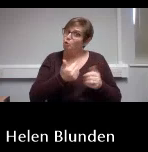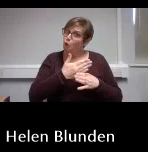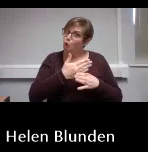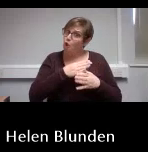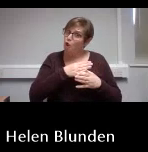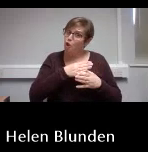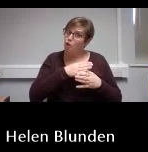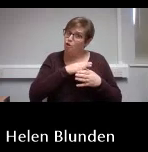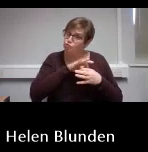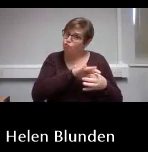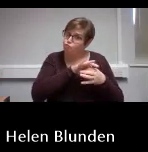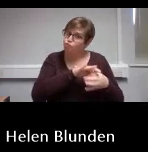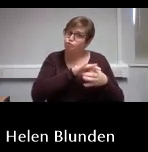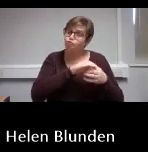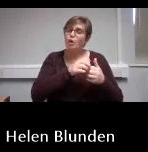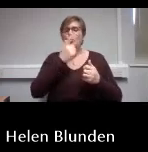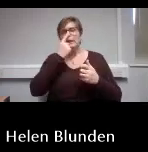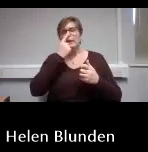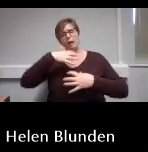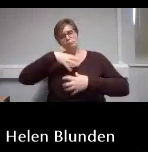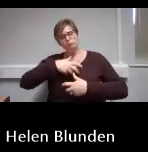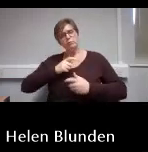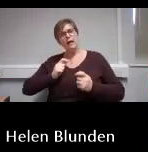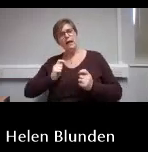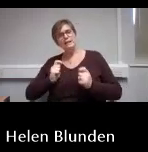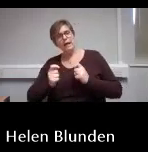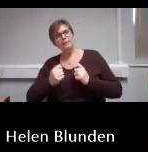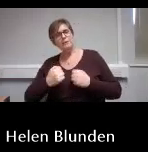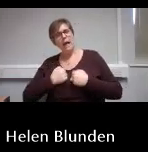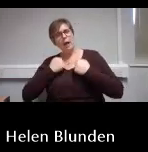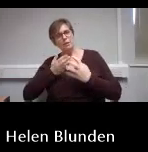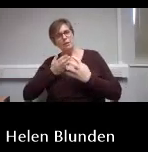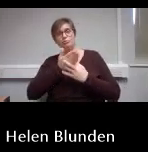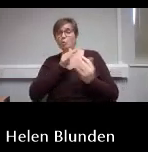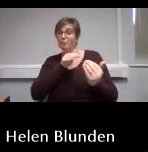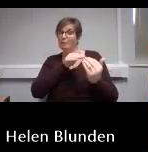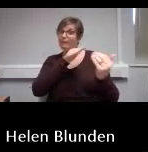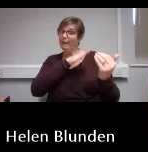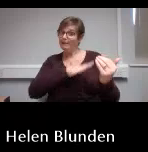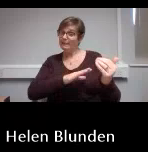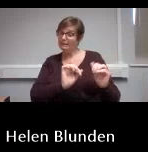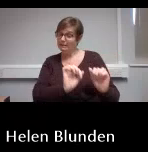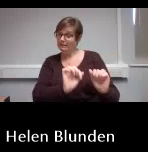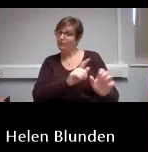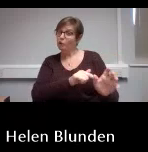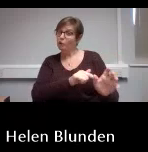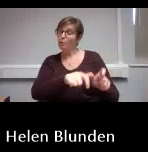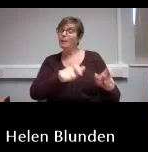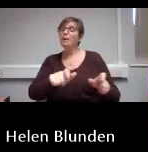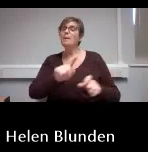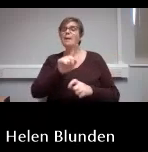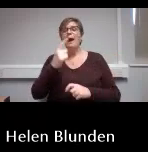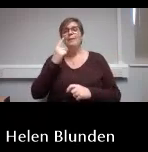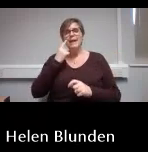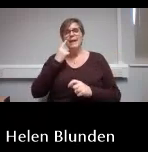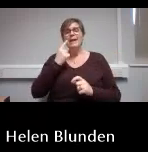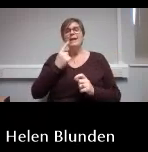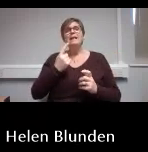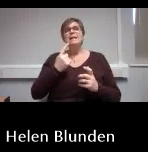can adapt our interventions to meet the needs of those young people. But I just think beyond